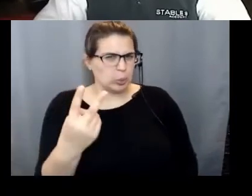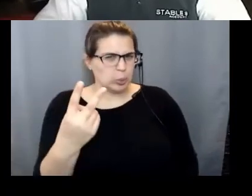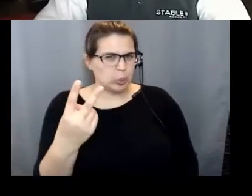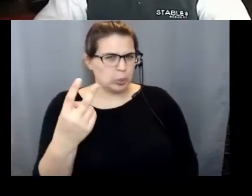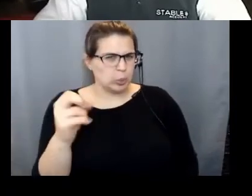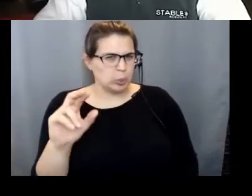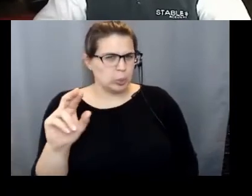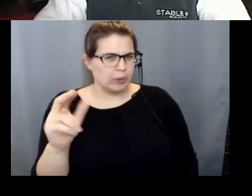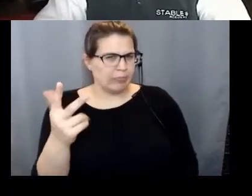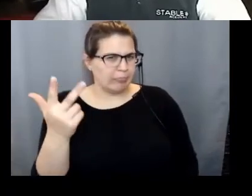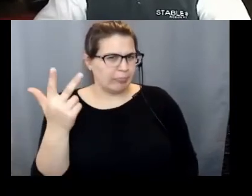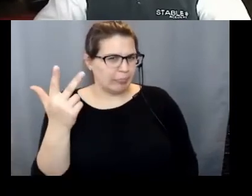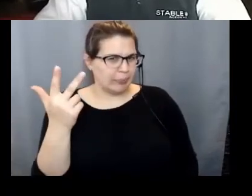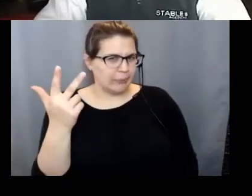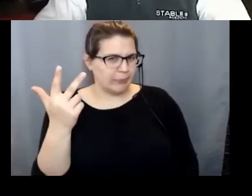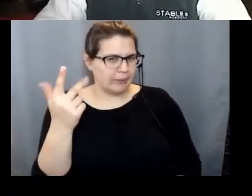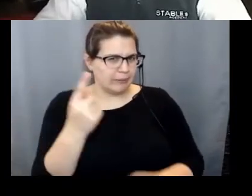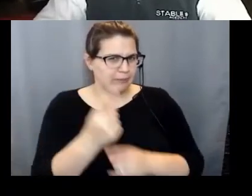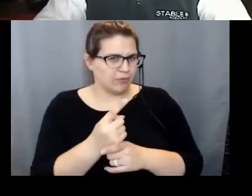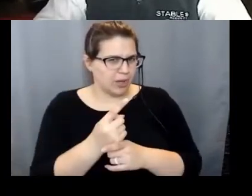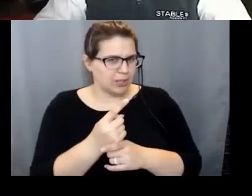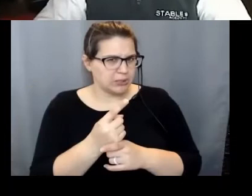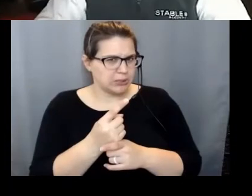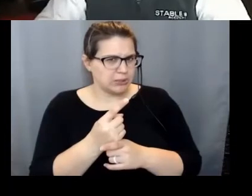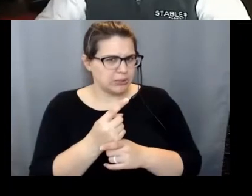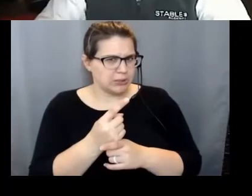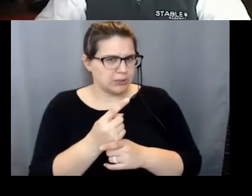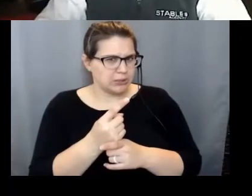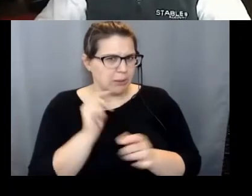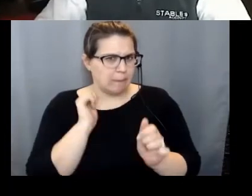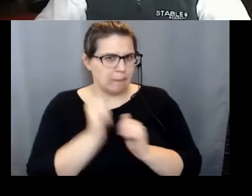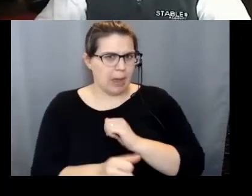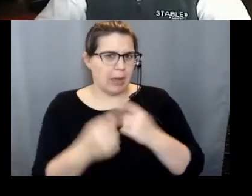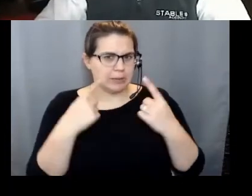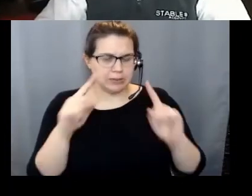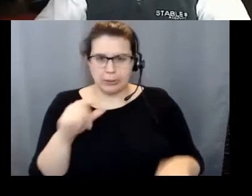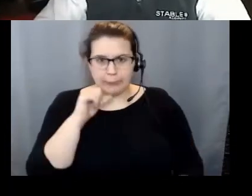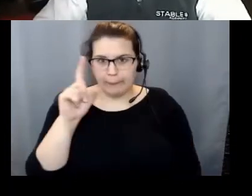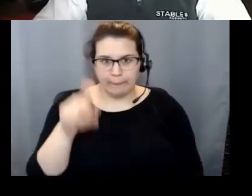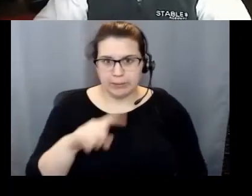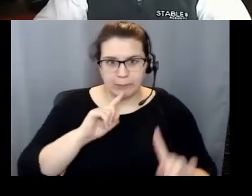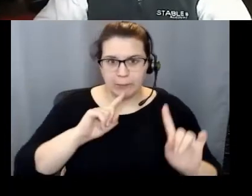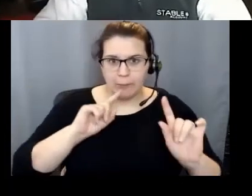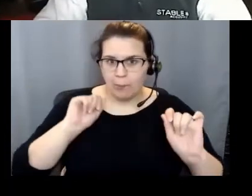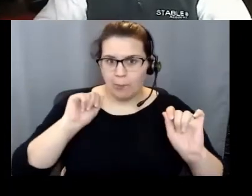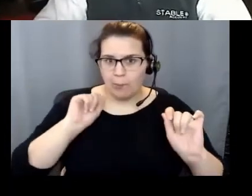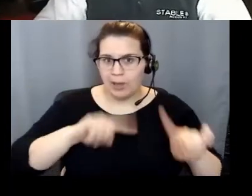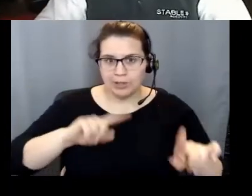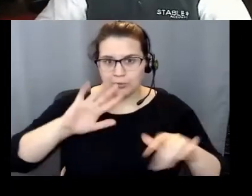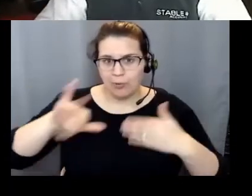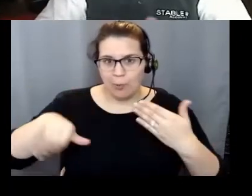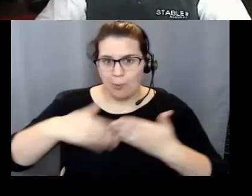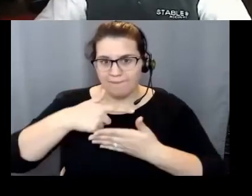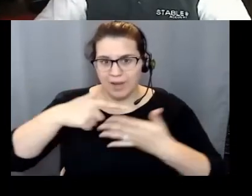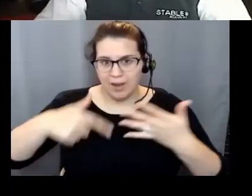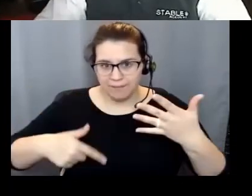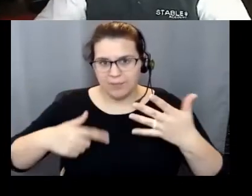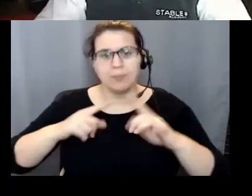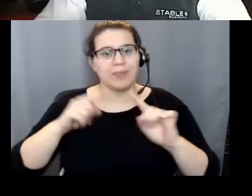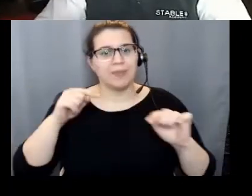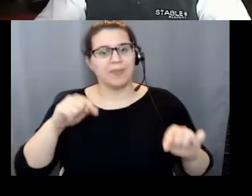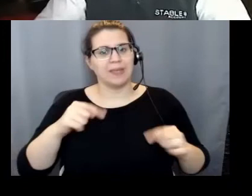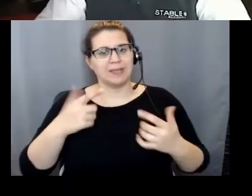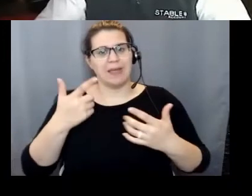trying to remember, of the questions correctly to be able to pass. You don't actually have to answer all 5, but this is just a way to